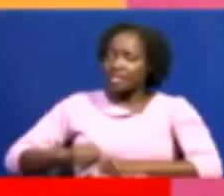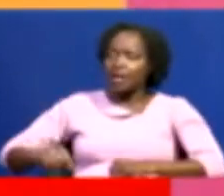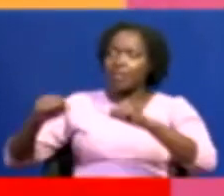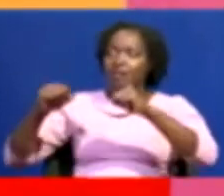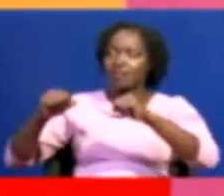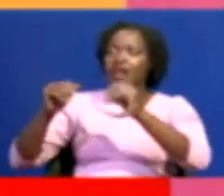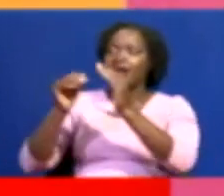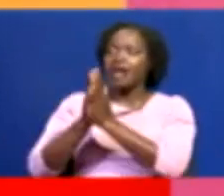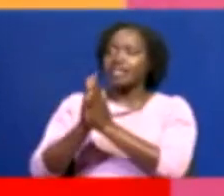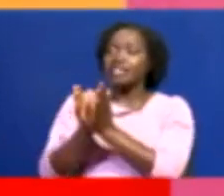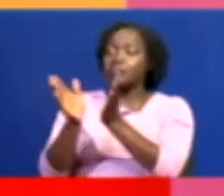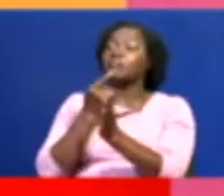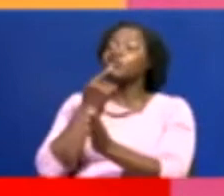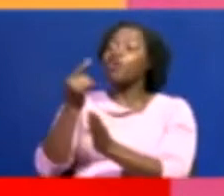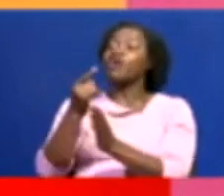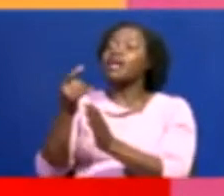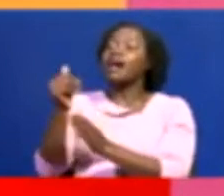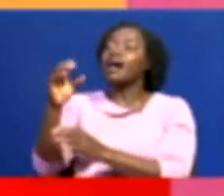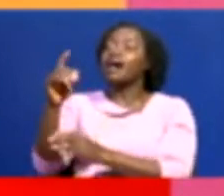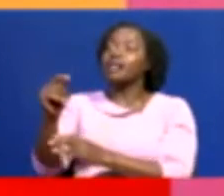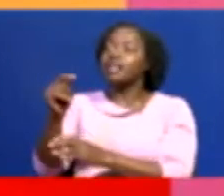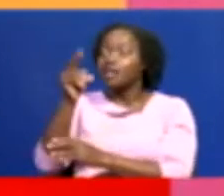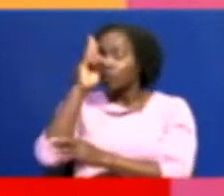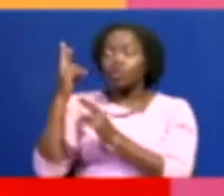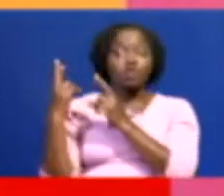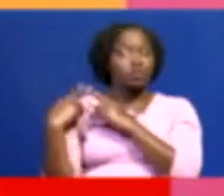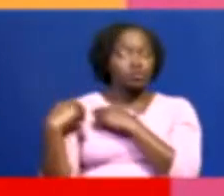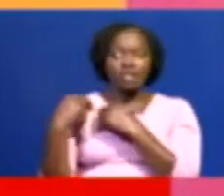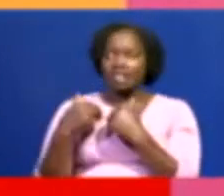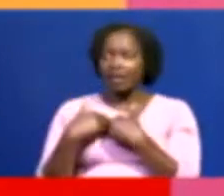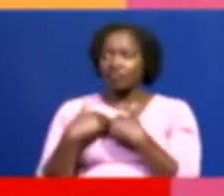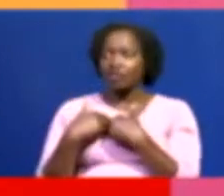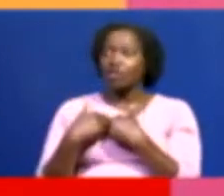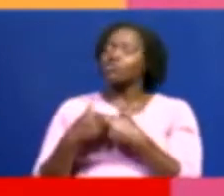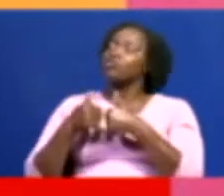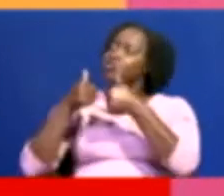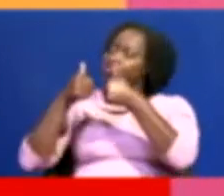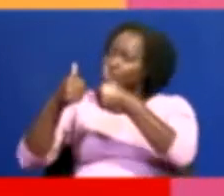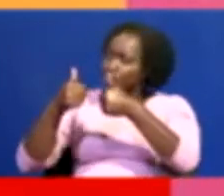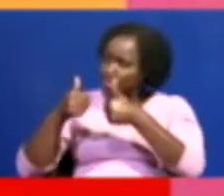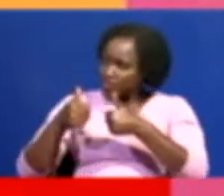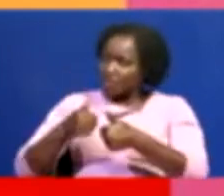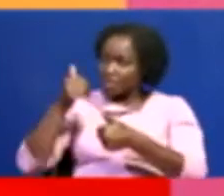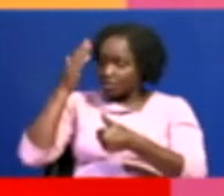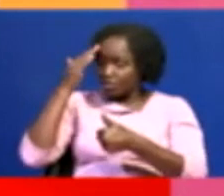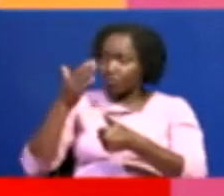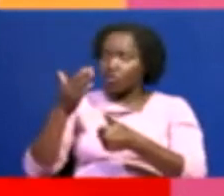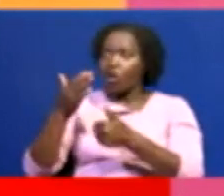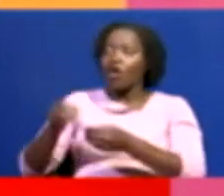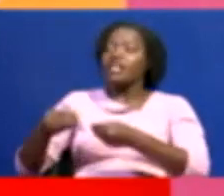And even in the Public Order Act, the police are mandated to be notified for purposes of